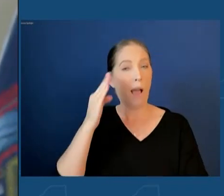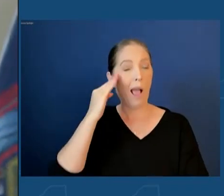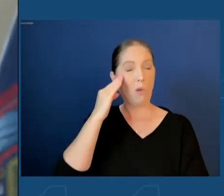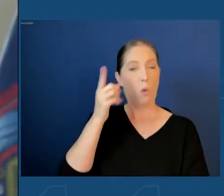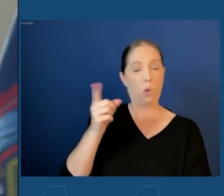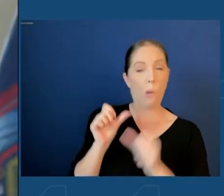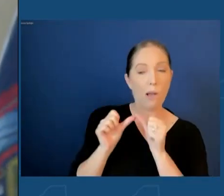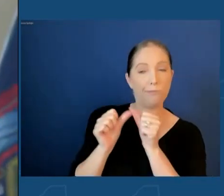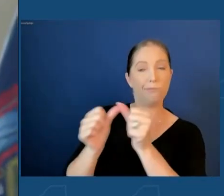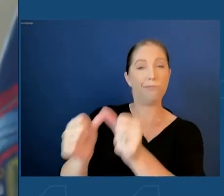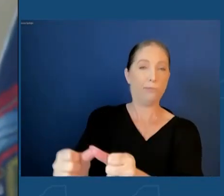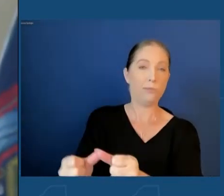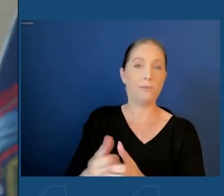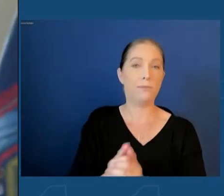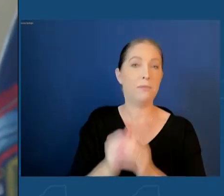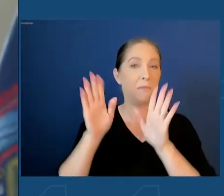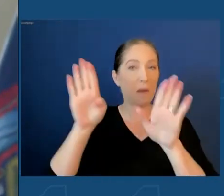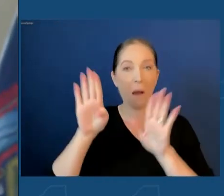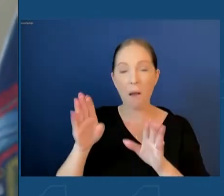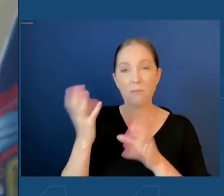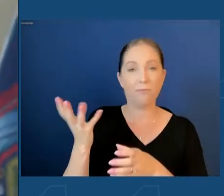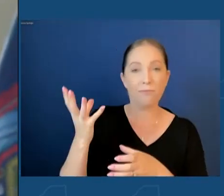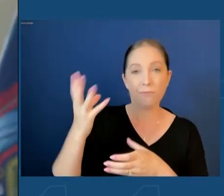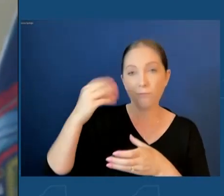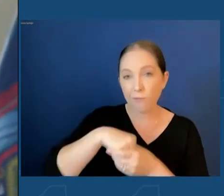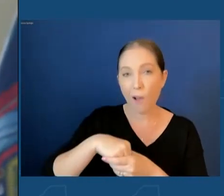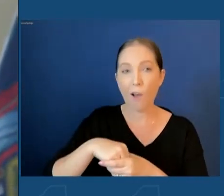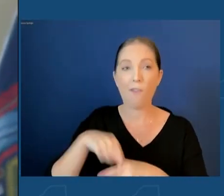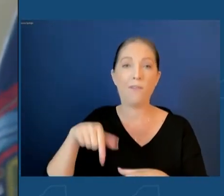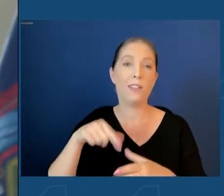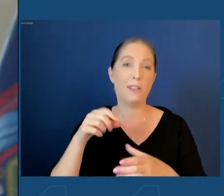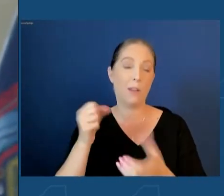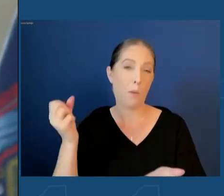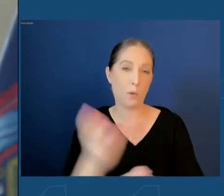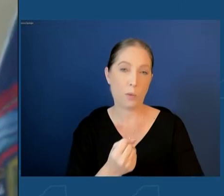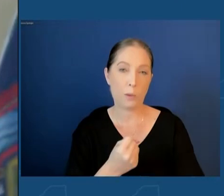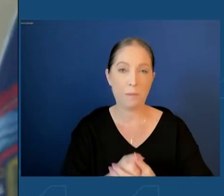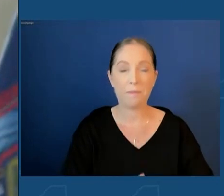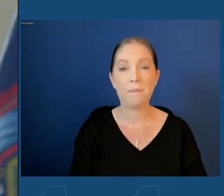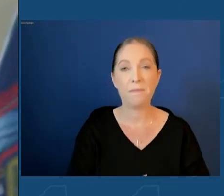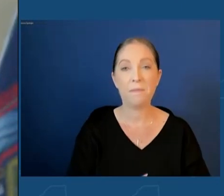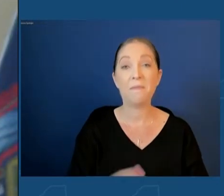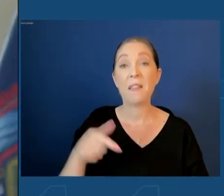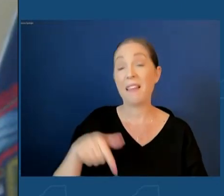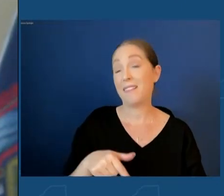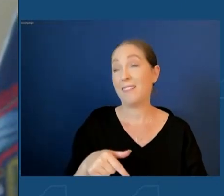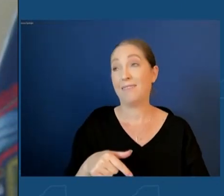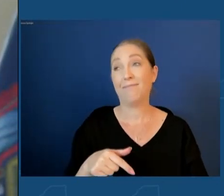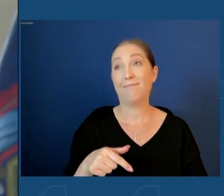to be on this ride with you, so thank you. But I do want to say this is a huge day here, and